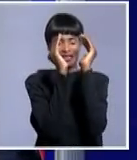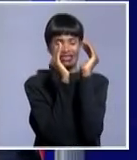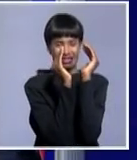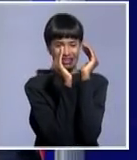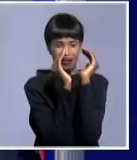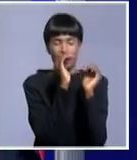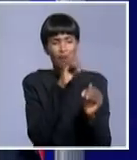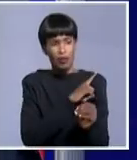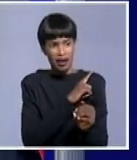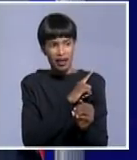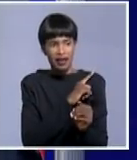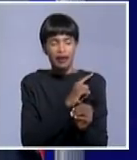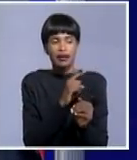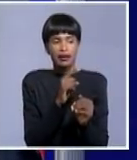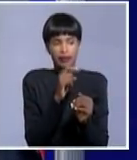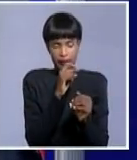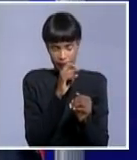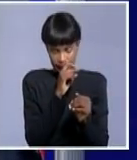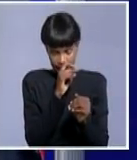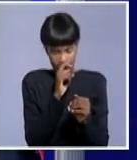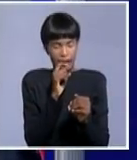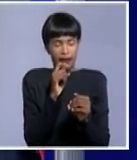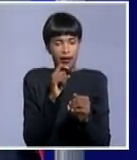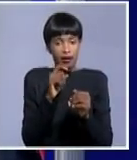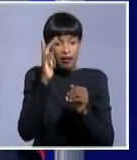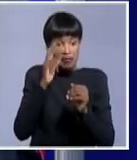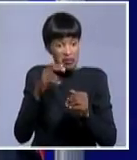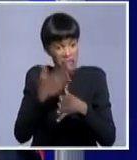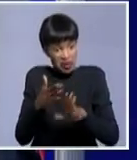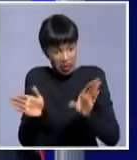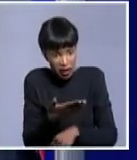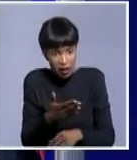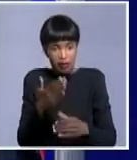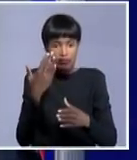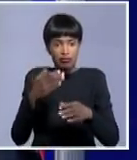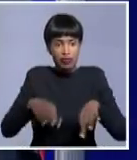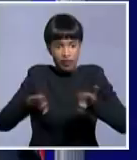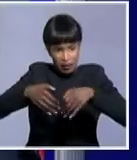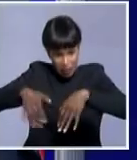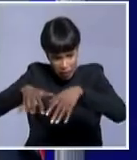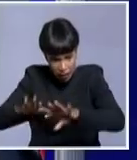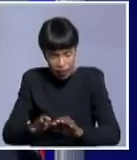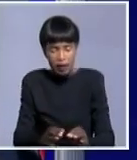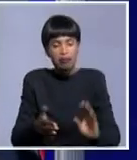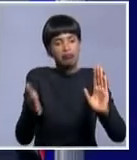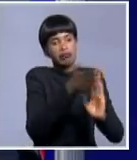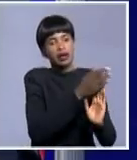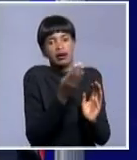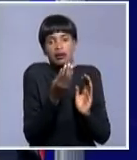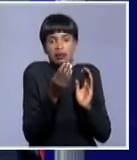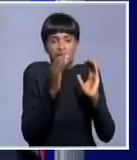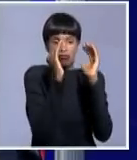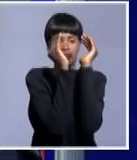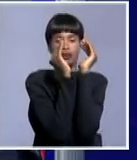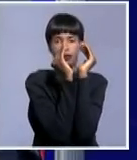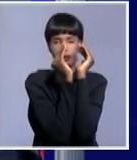so that in the event these people, they are evicted or whatever happens, they have a social security